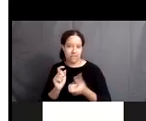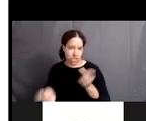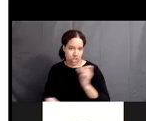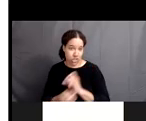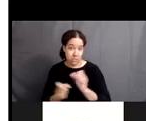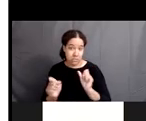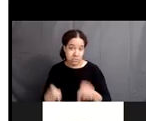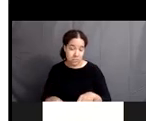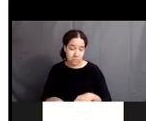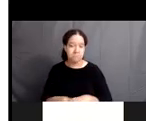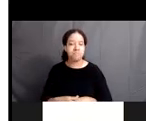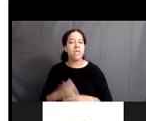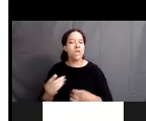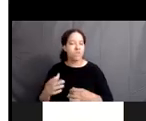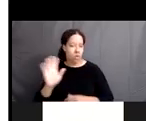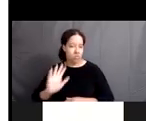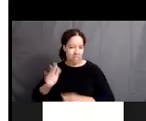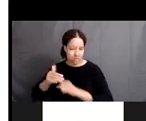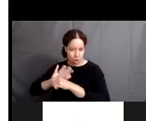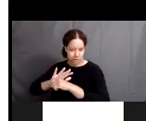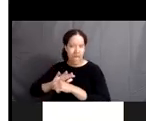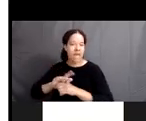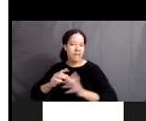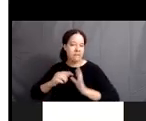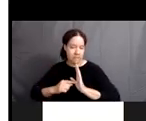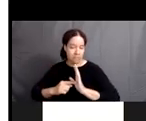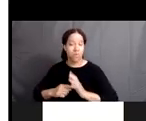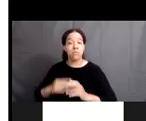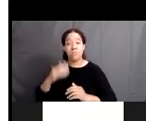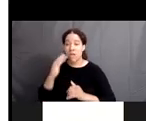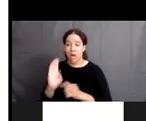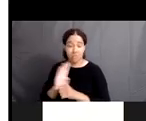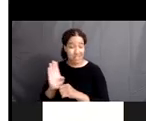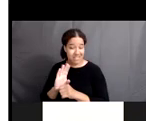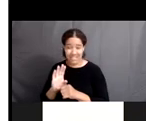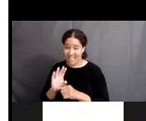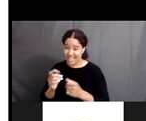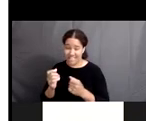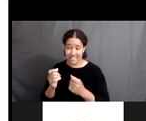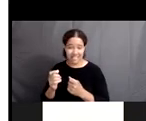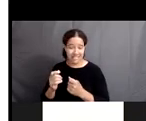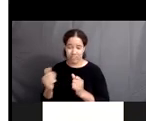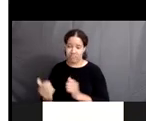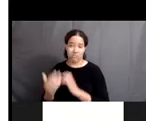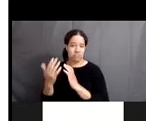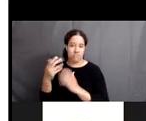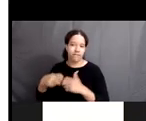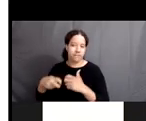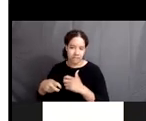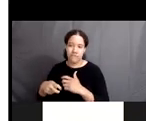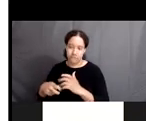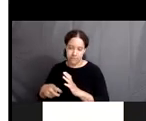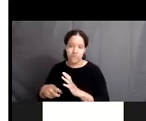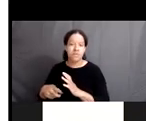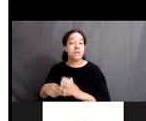So, just like every other business, they were, facing some tough, circumstances. And especially with